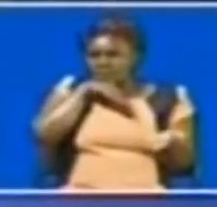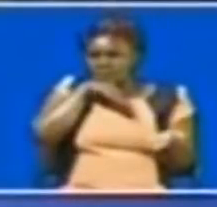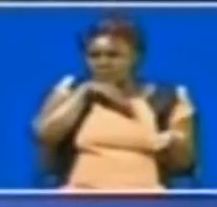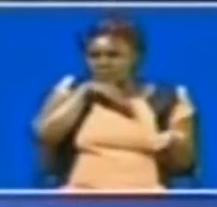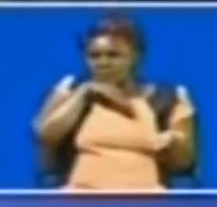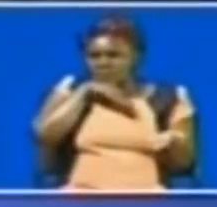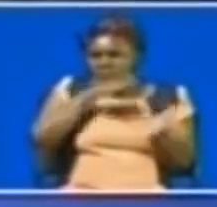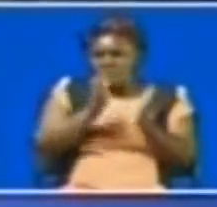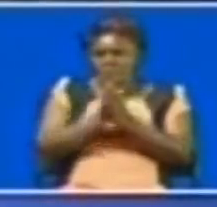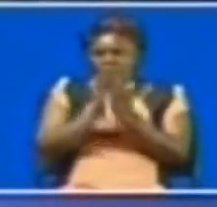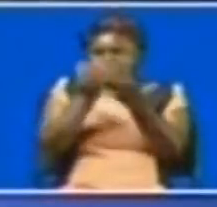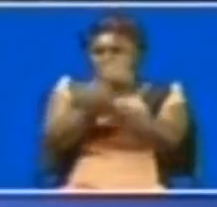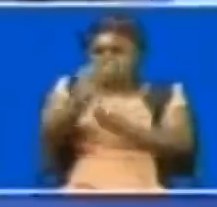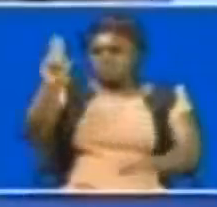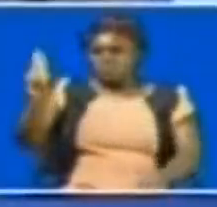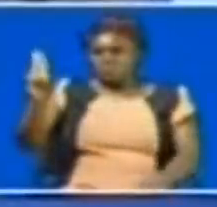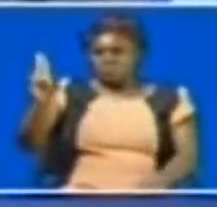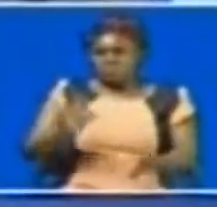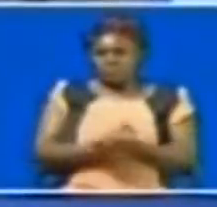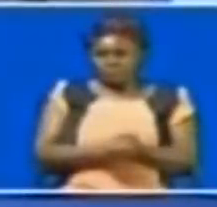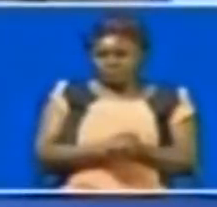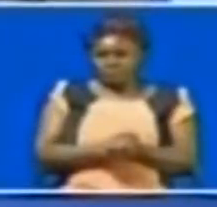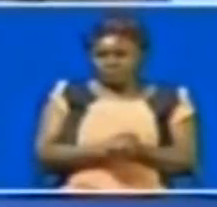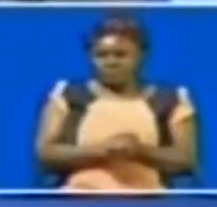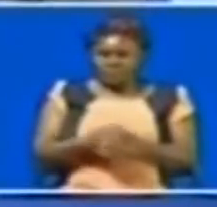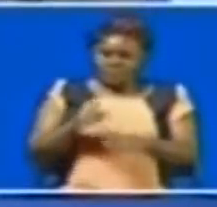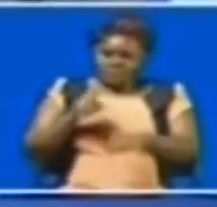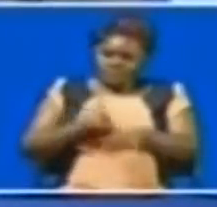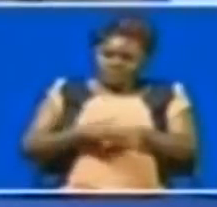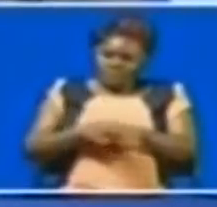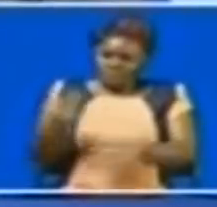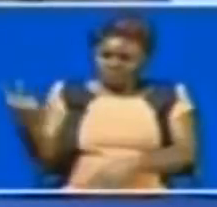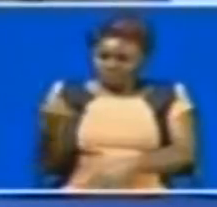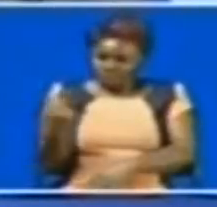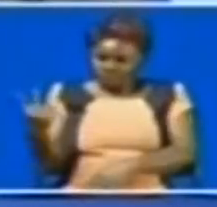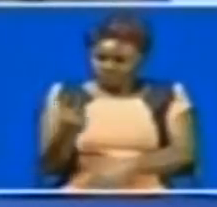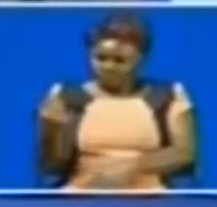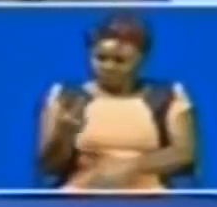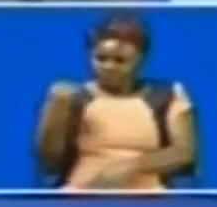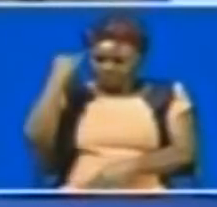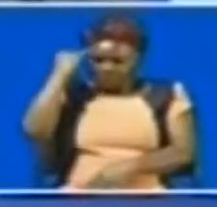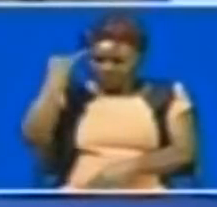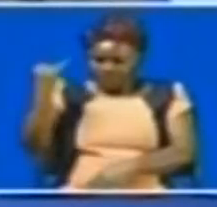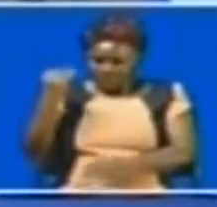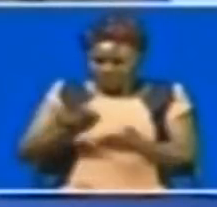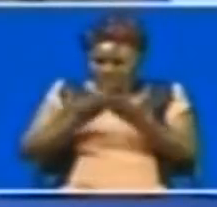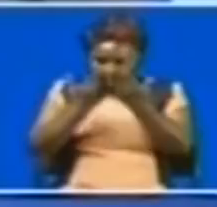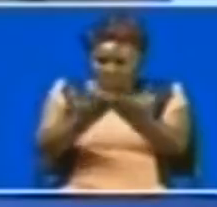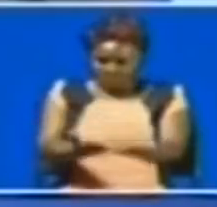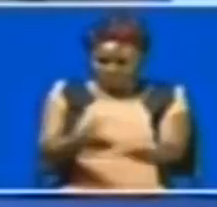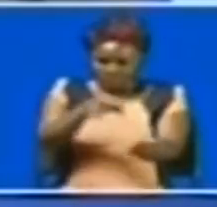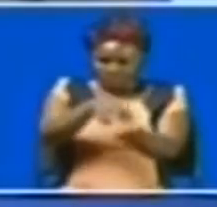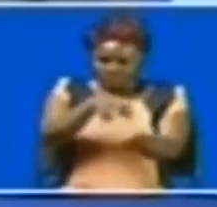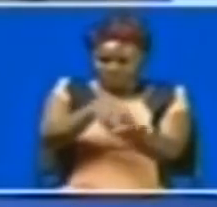and President Uhuru Kenyatta. So when those two schools of thought presented their